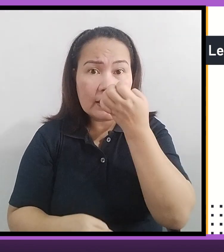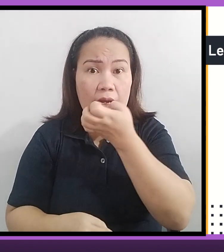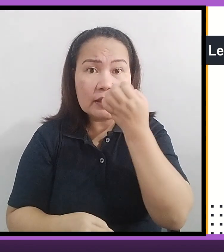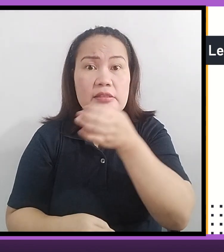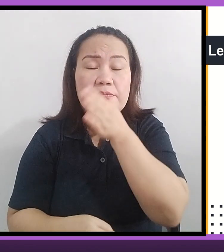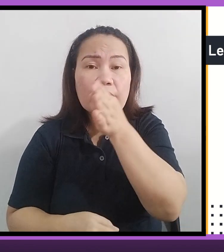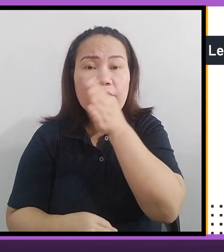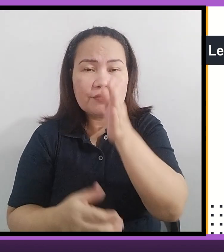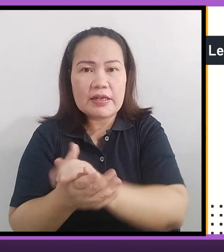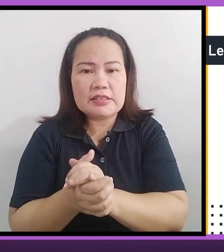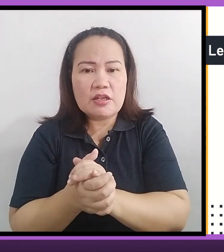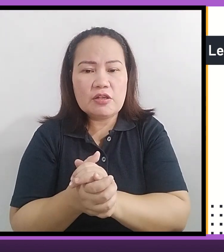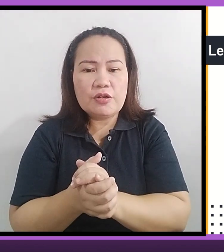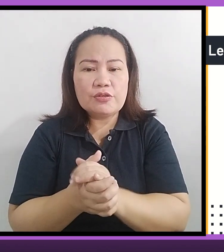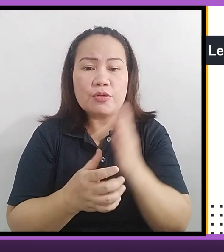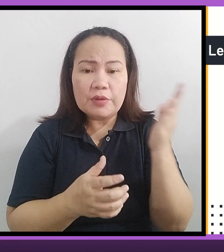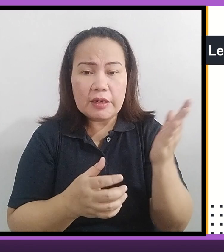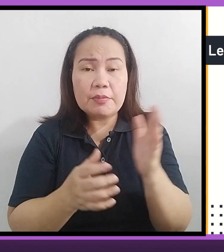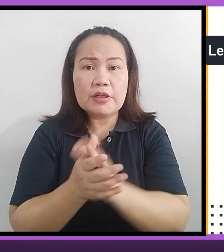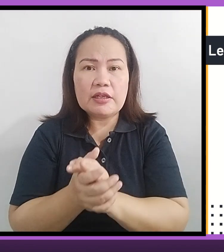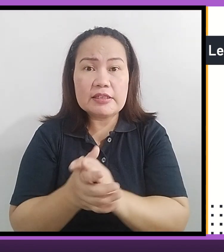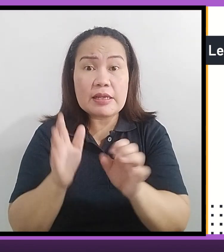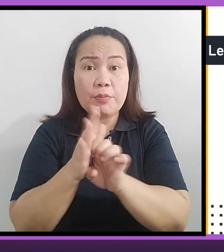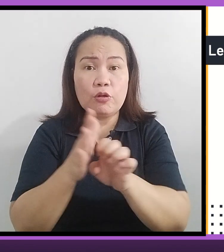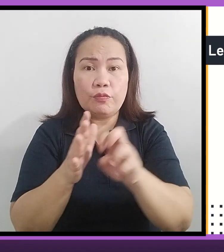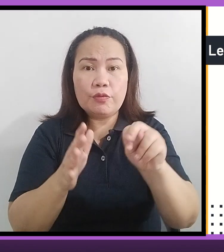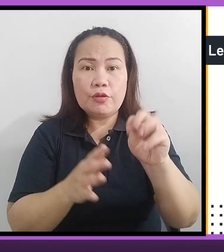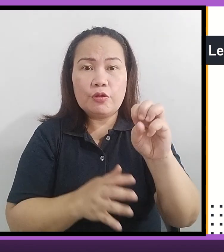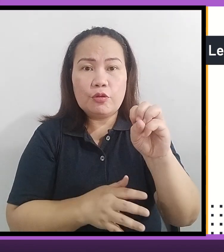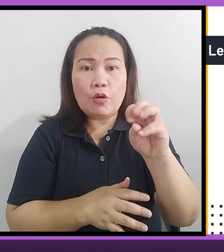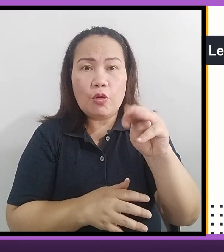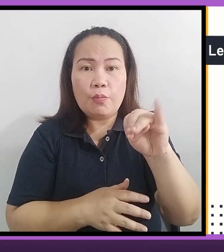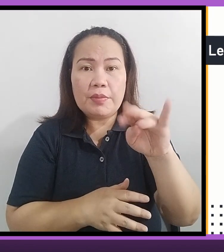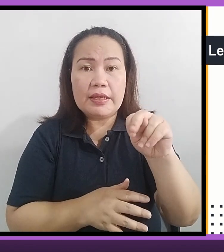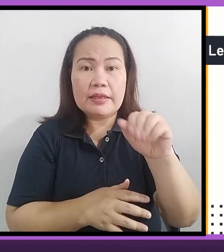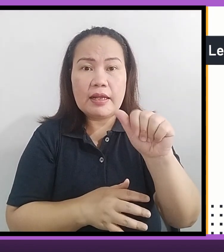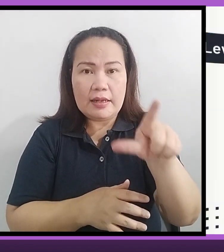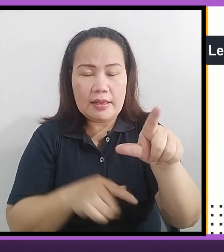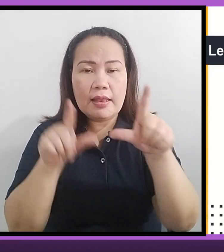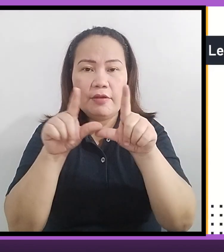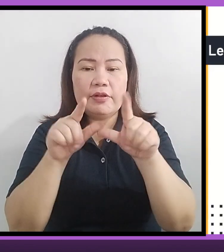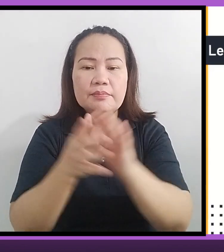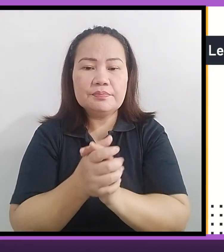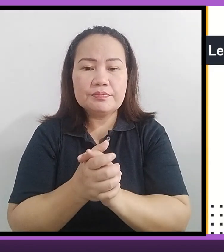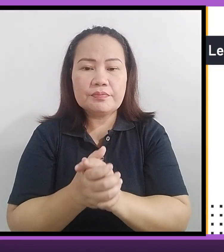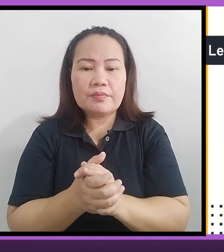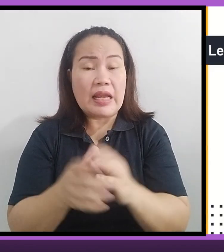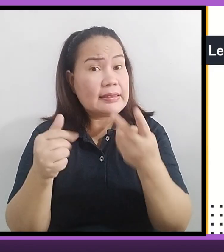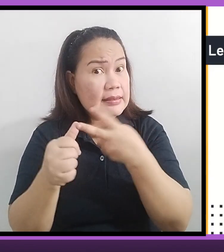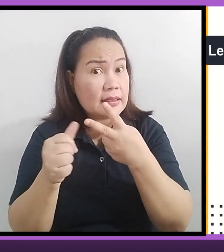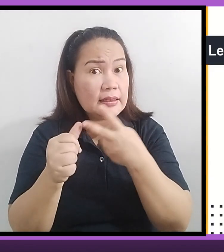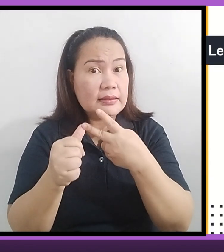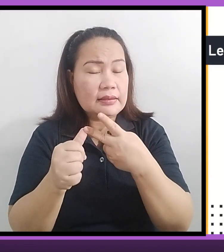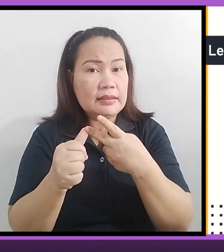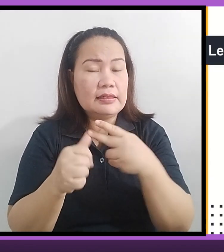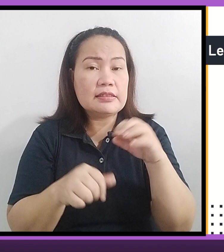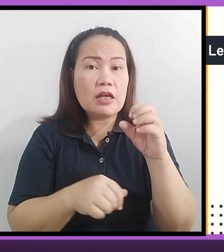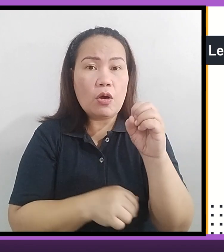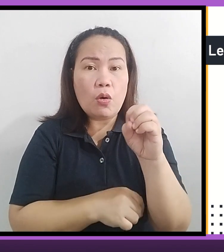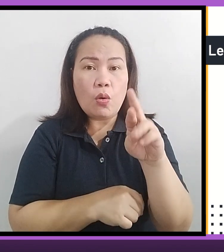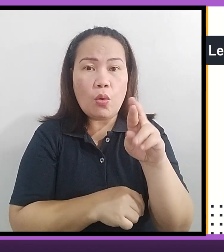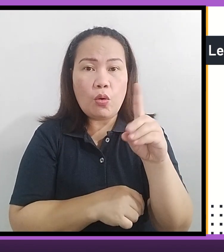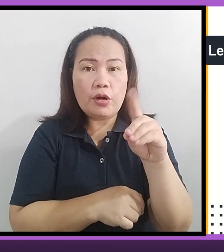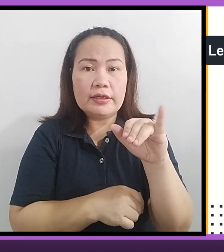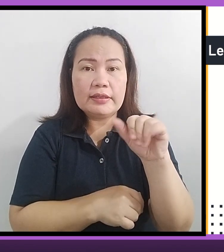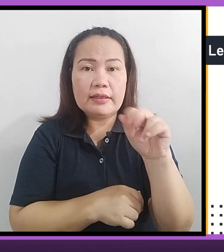nominal levels. Okay, another is the ordinal level. So when we say ordinal level,